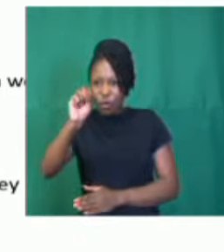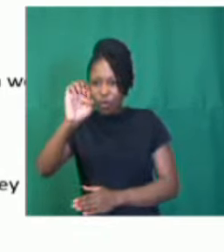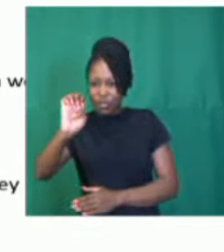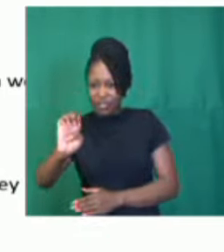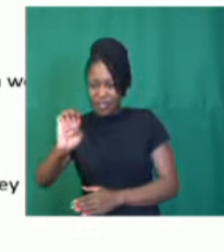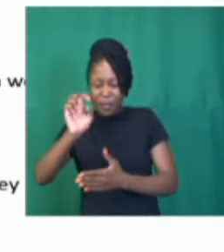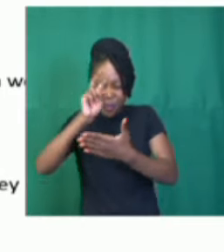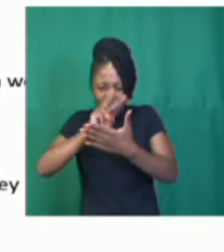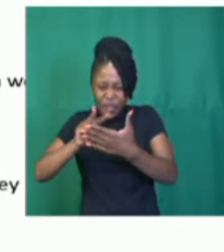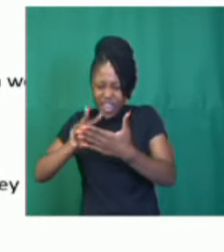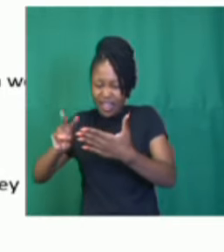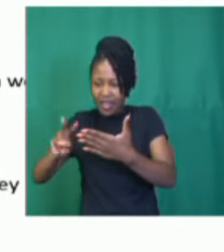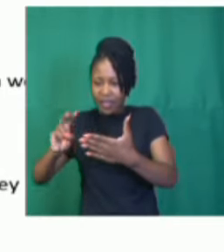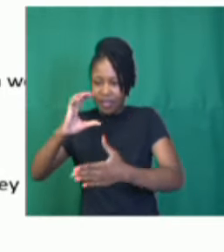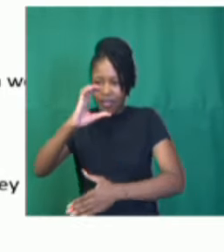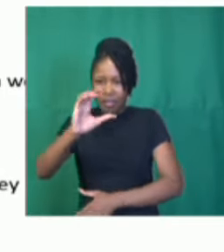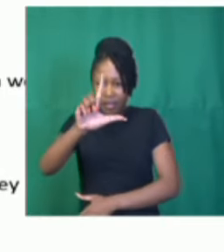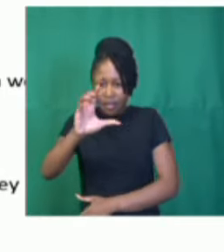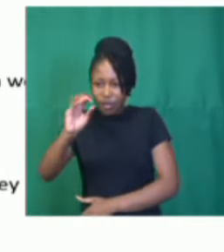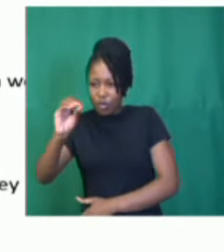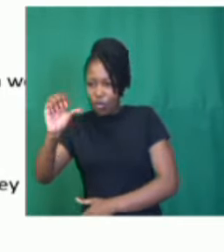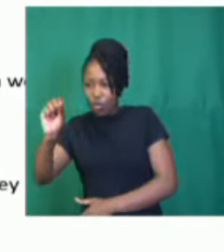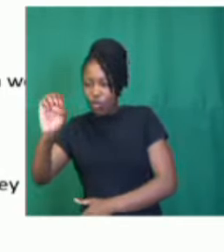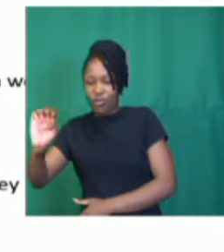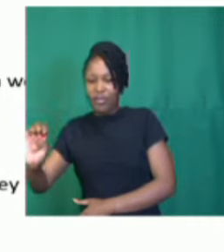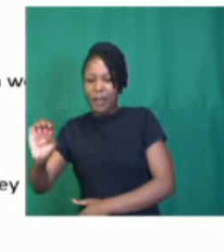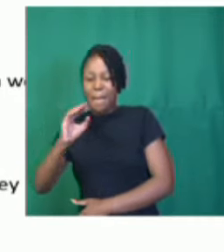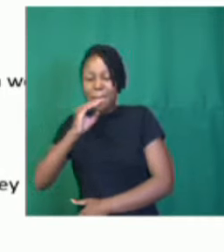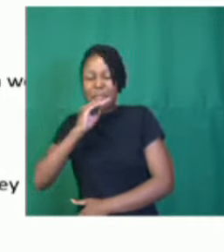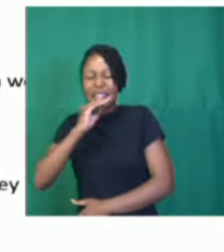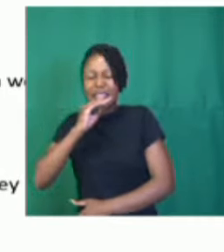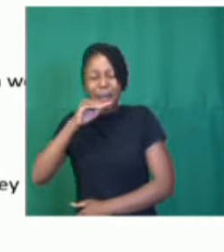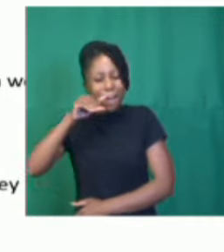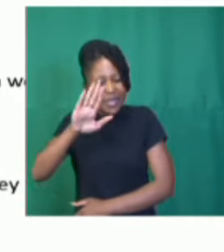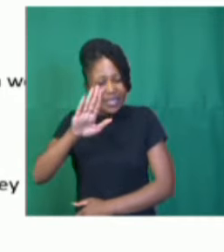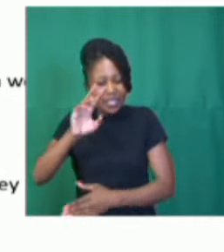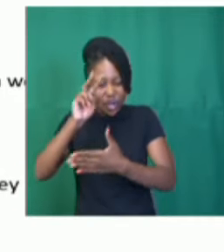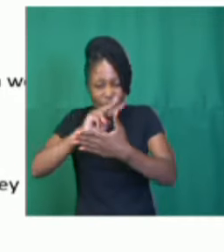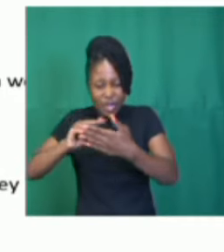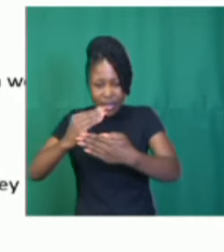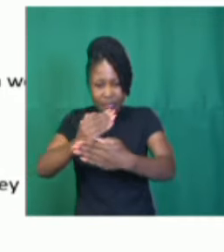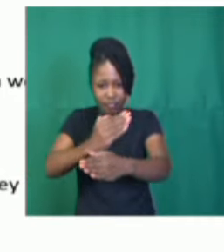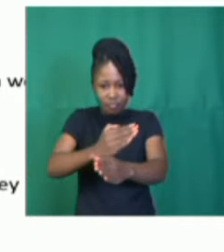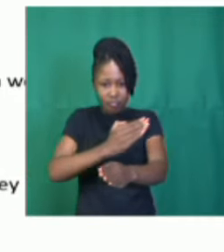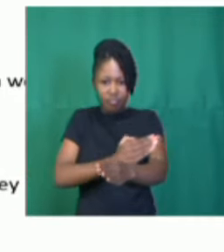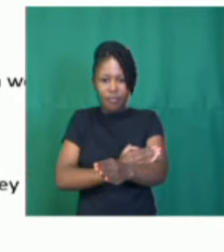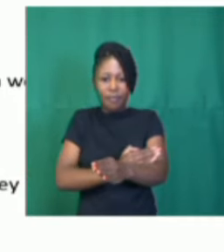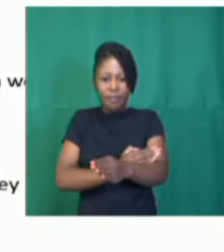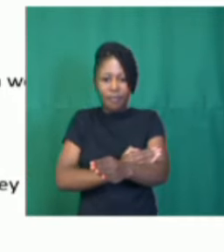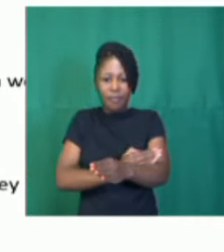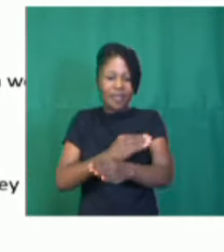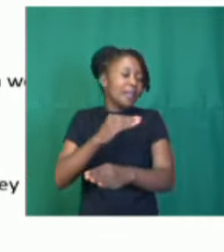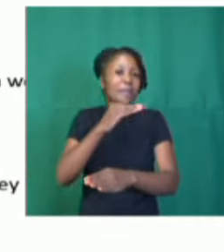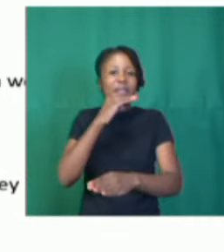exercises that you should notice. That is pre-reading exercises. These are the exercises that you do before you